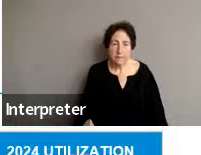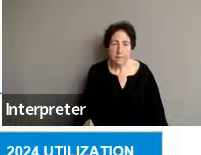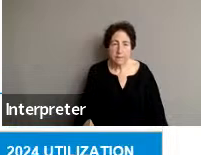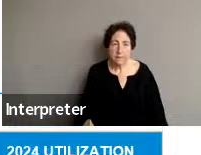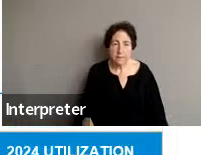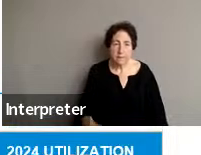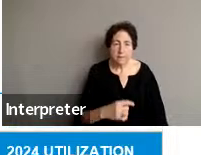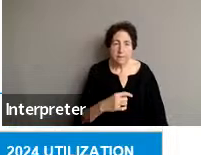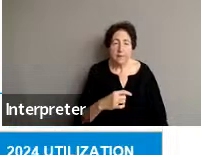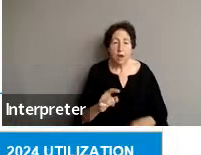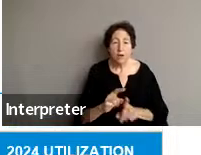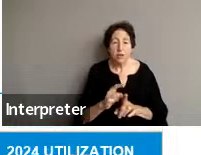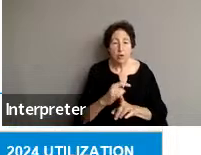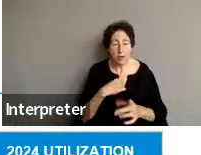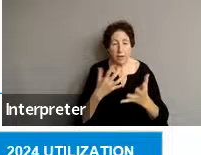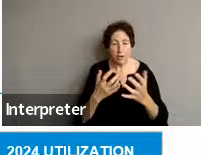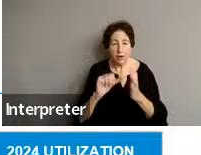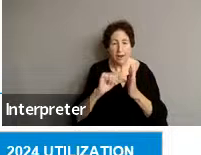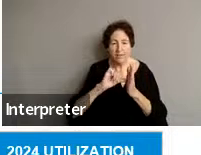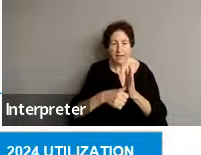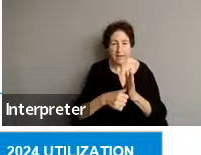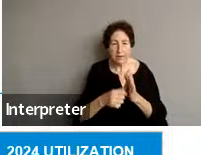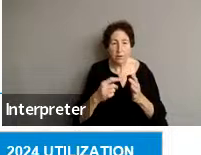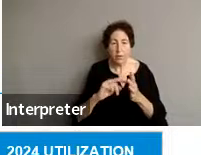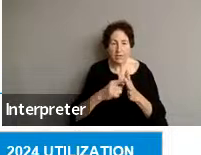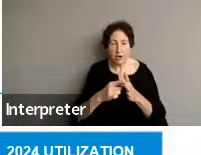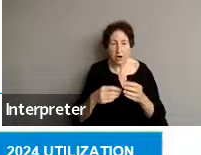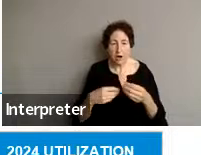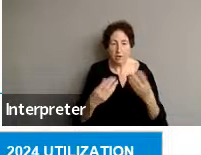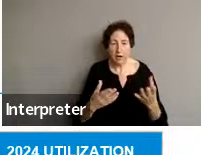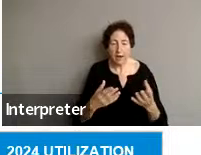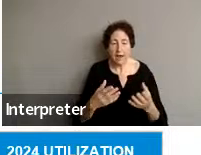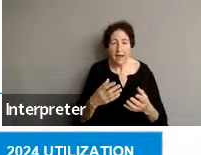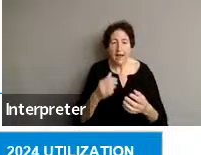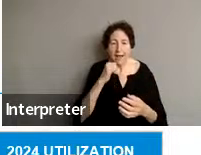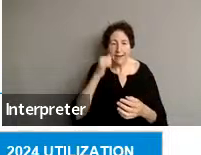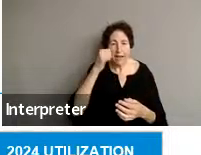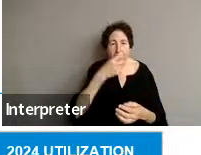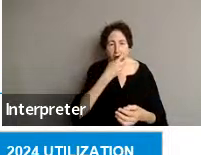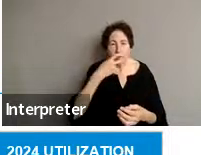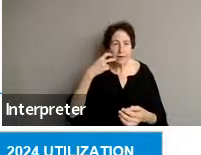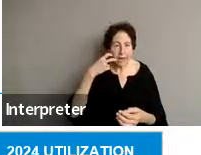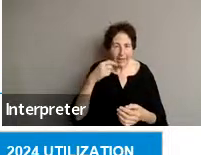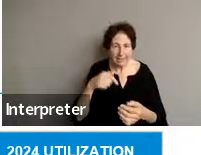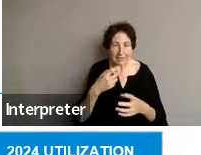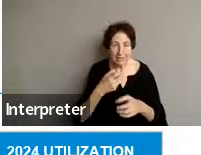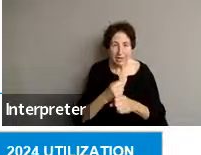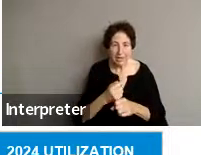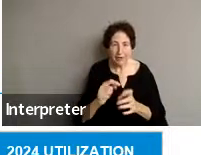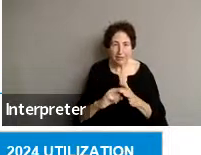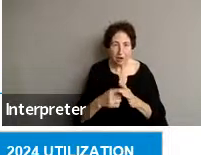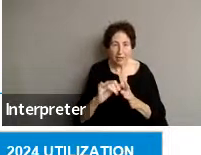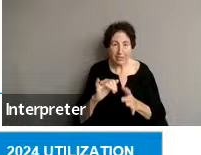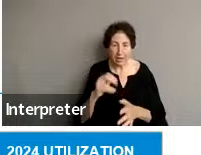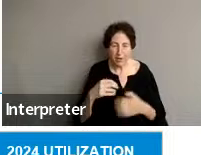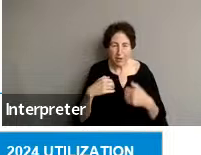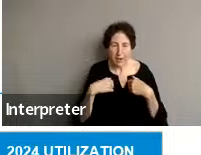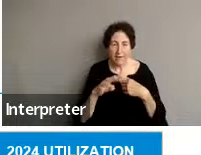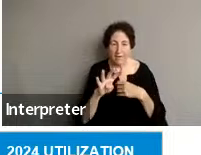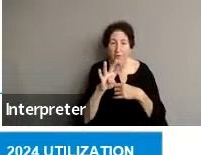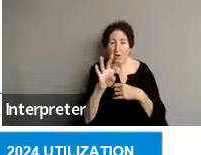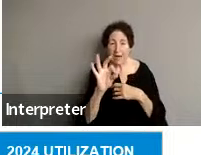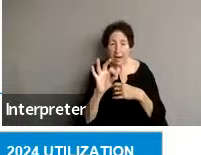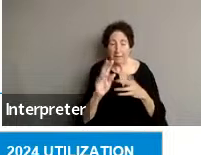I would also like to highlight that we began offering adult orthodontics this year. Starting in January, we have 49 members